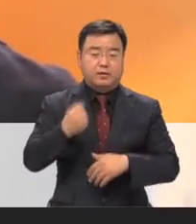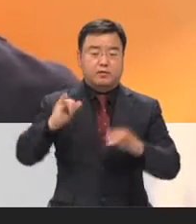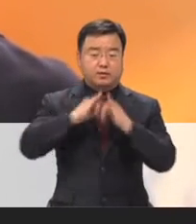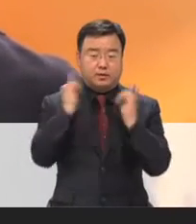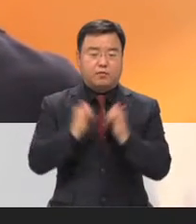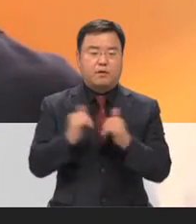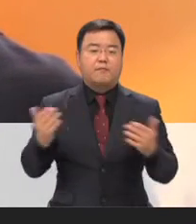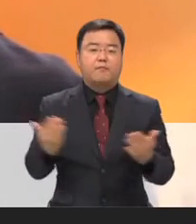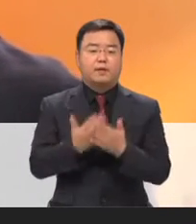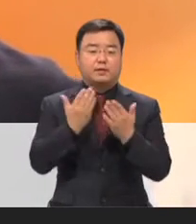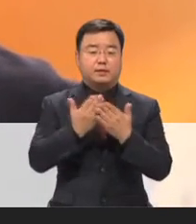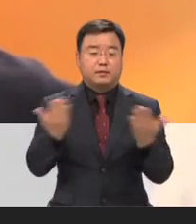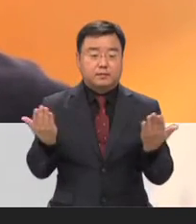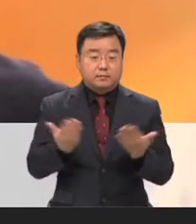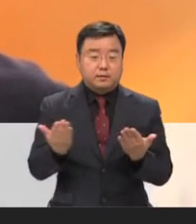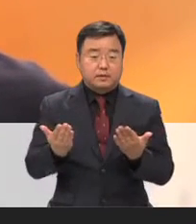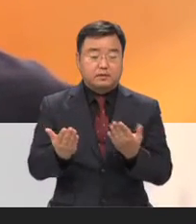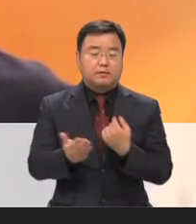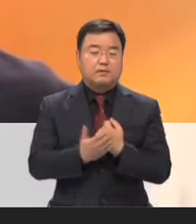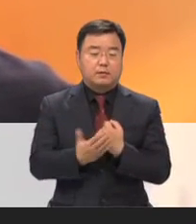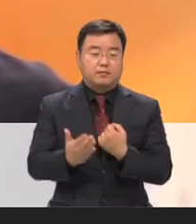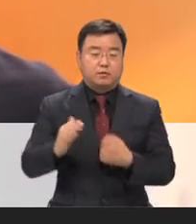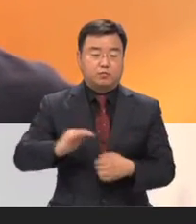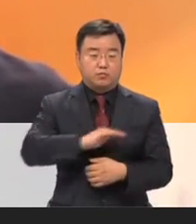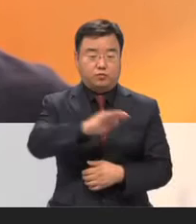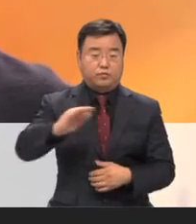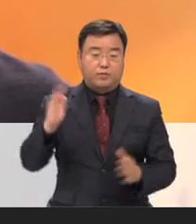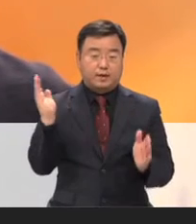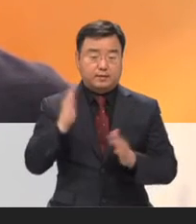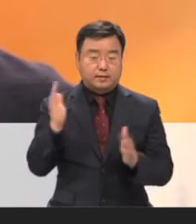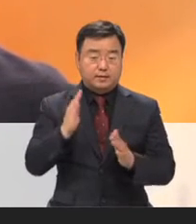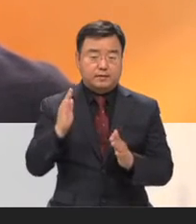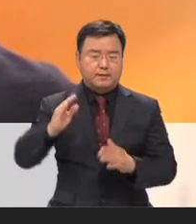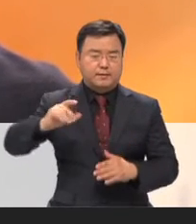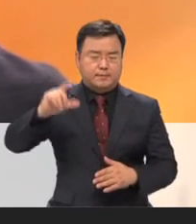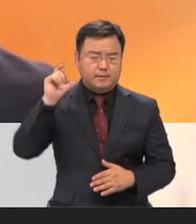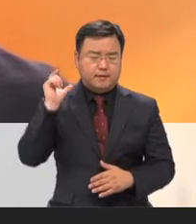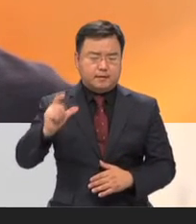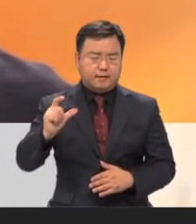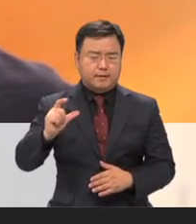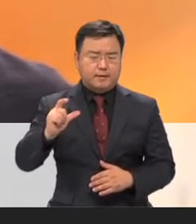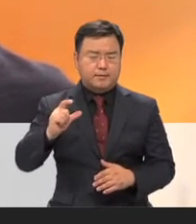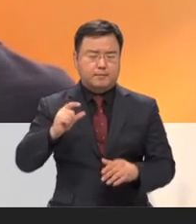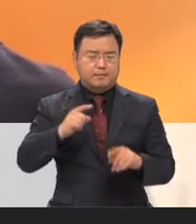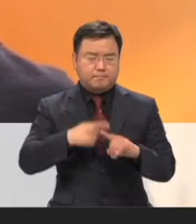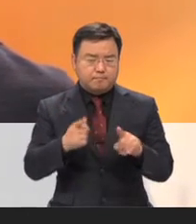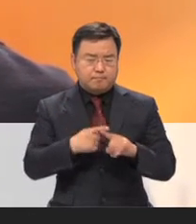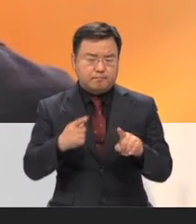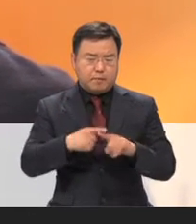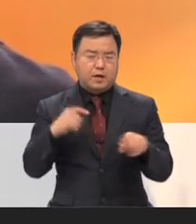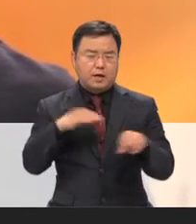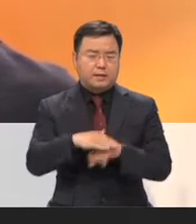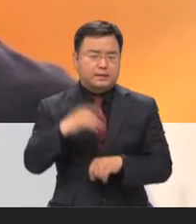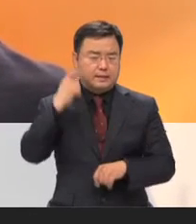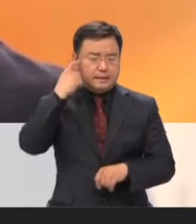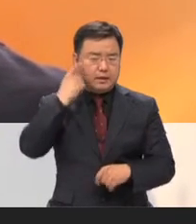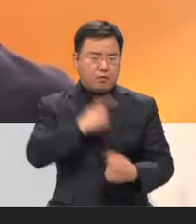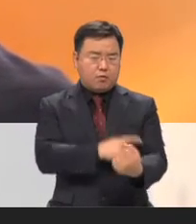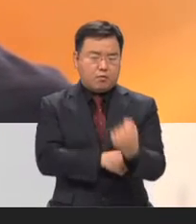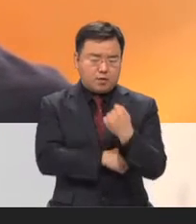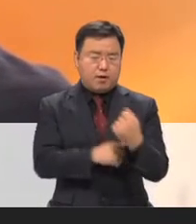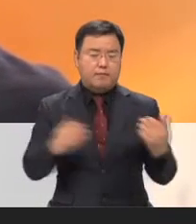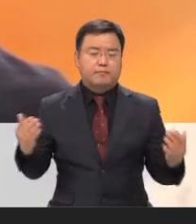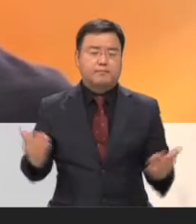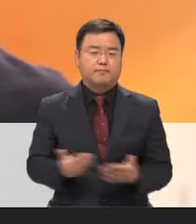design. So we emphasize the education on helping students develop a